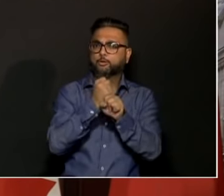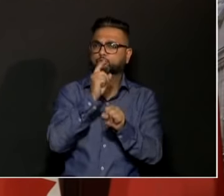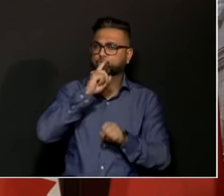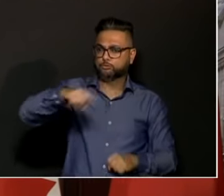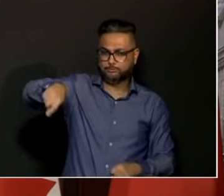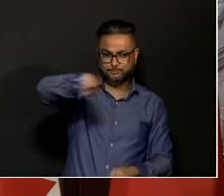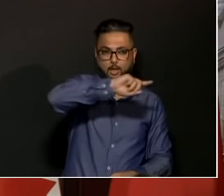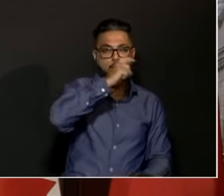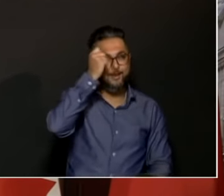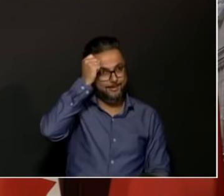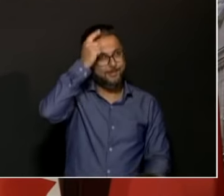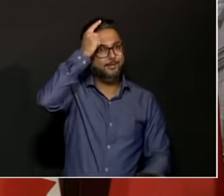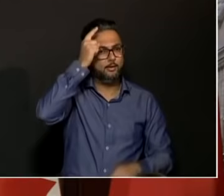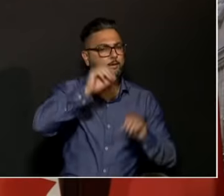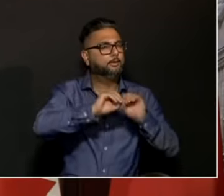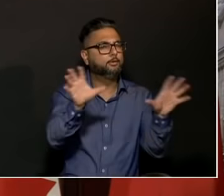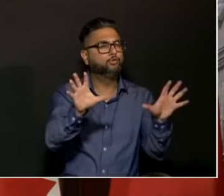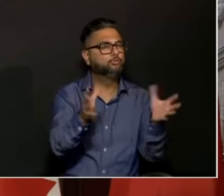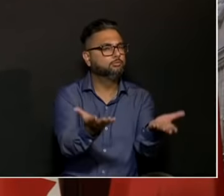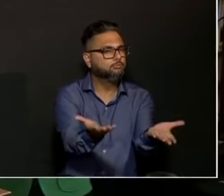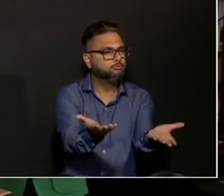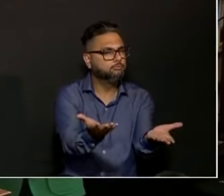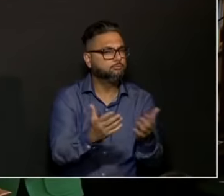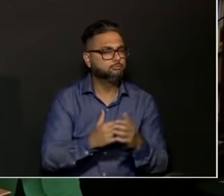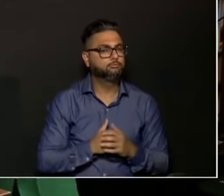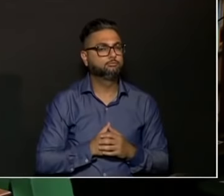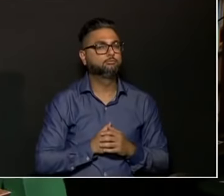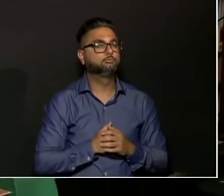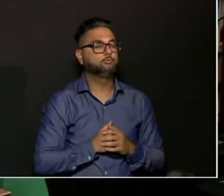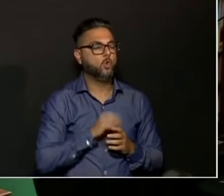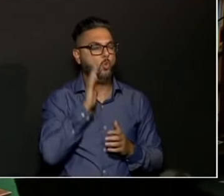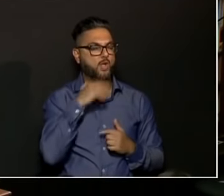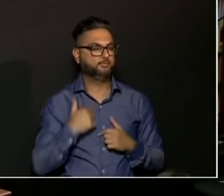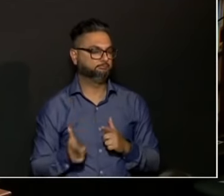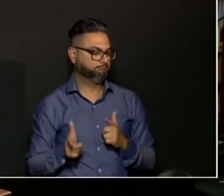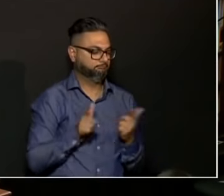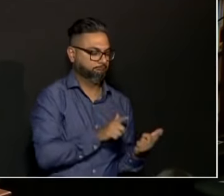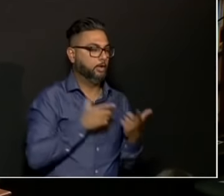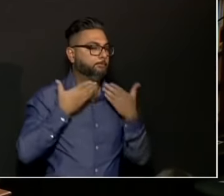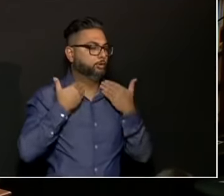Yeah, and I'll pass this over to the Minister of Health. Thank you.